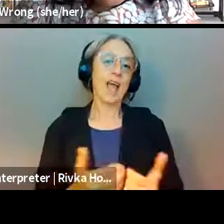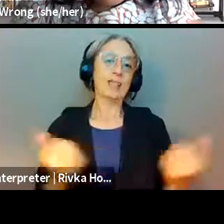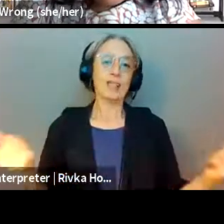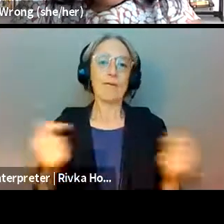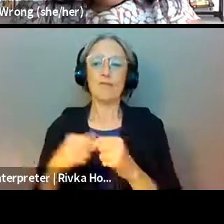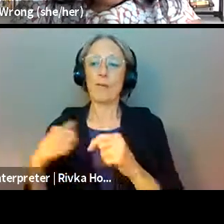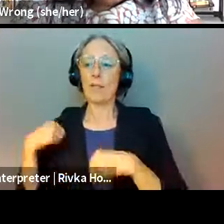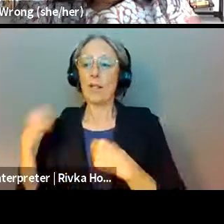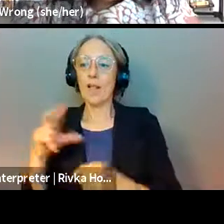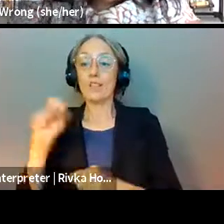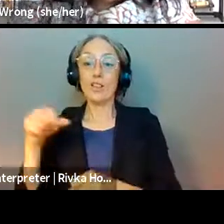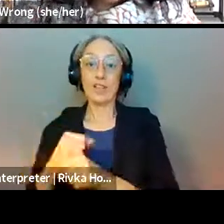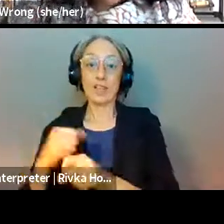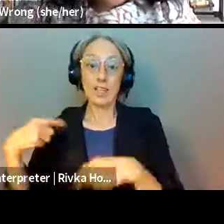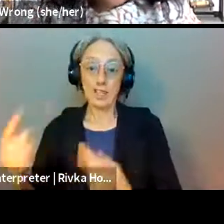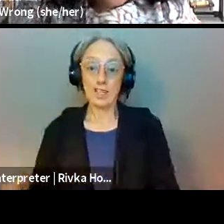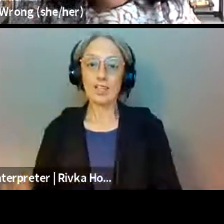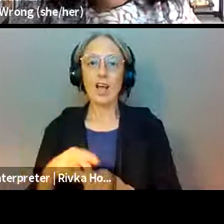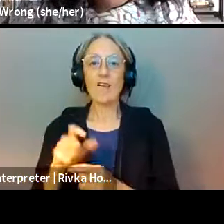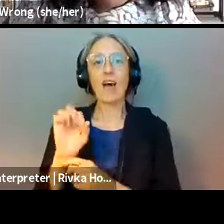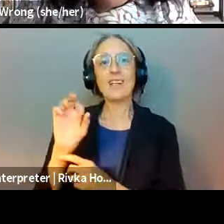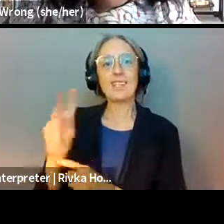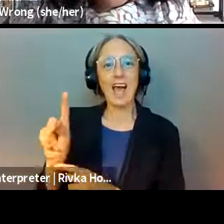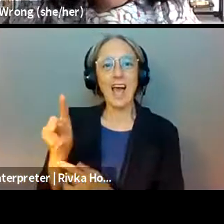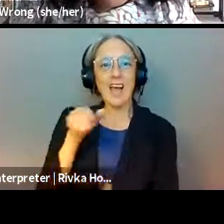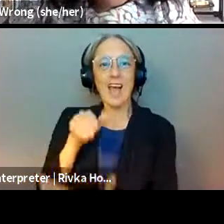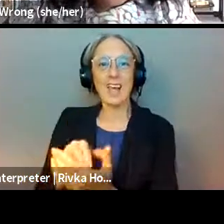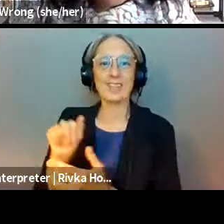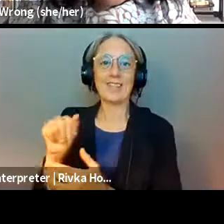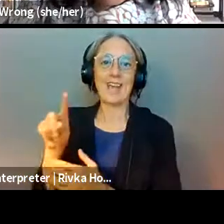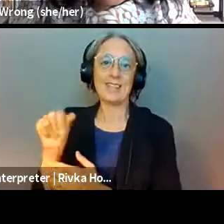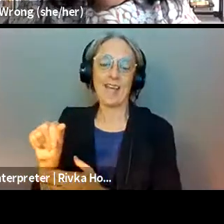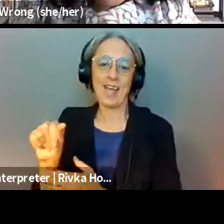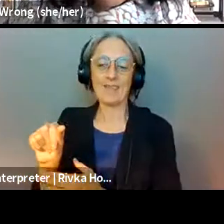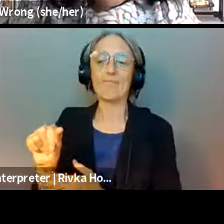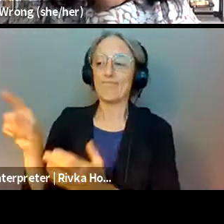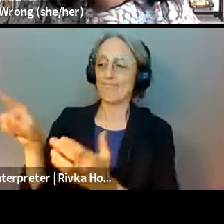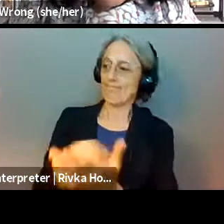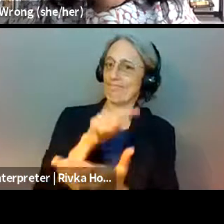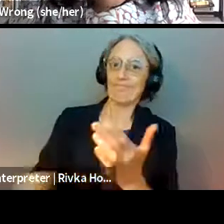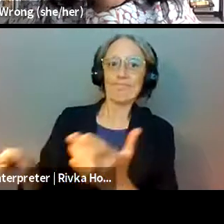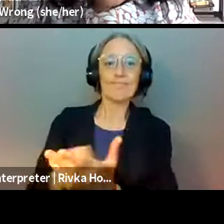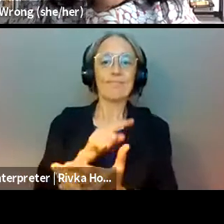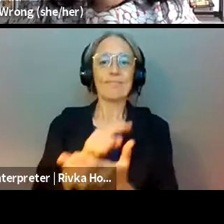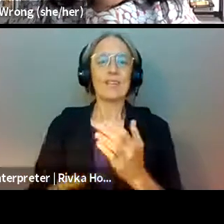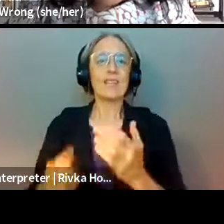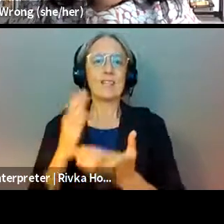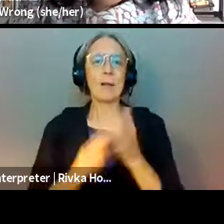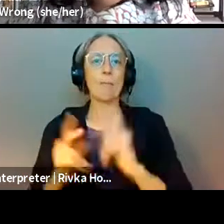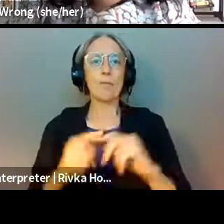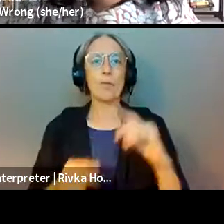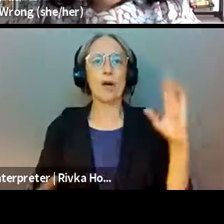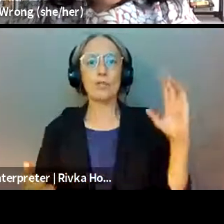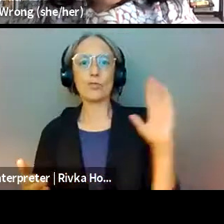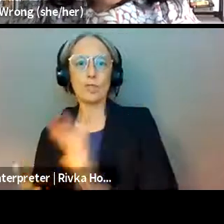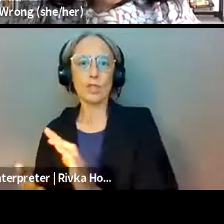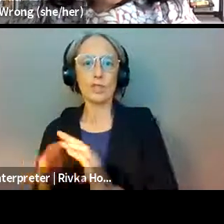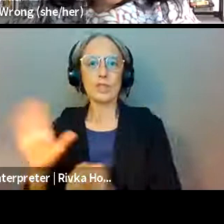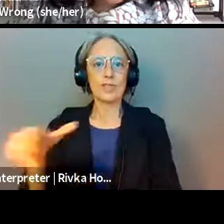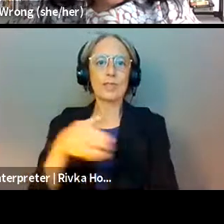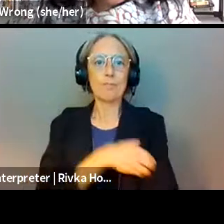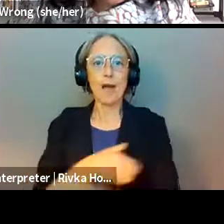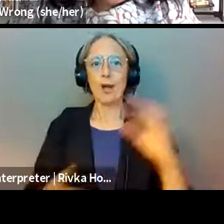3 decades of attacks on the ADA and the attacks to diminish its power, protections, and